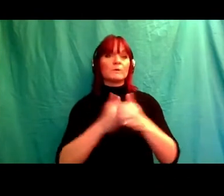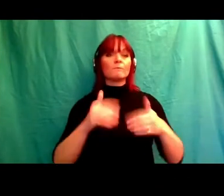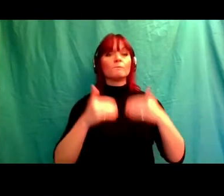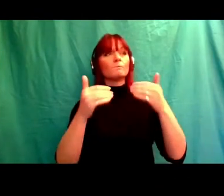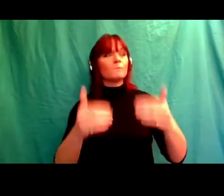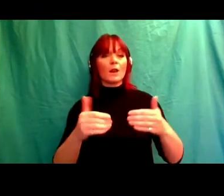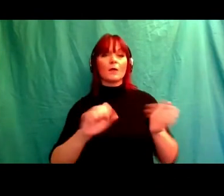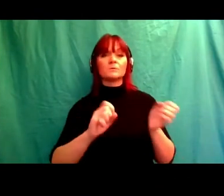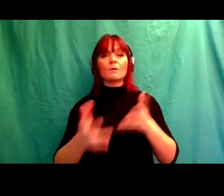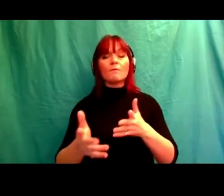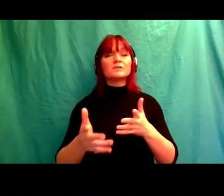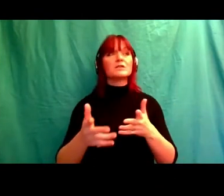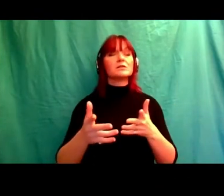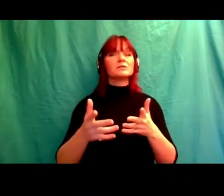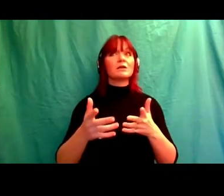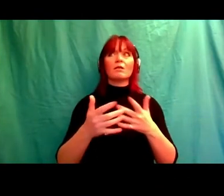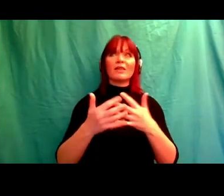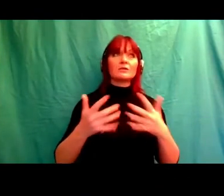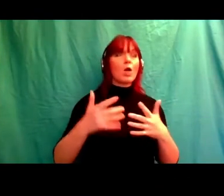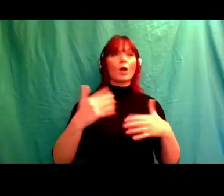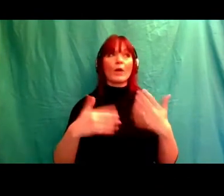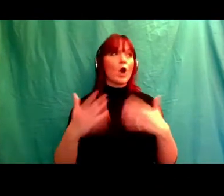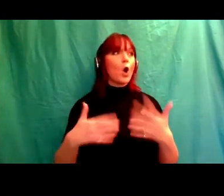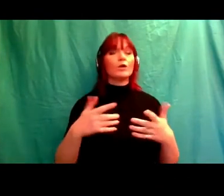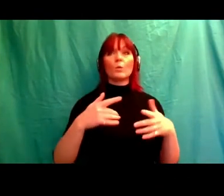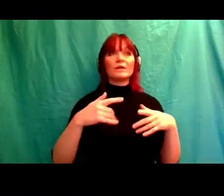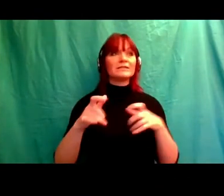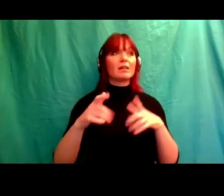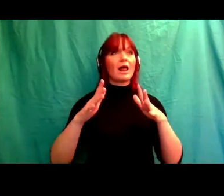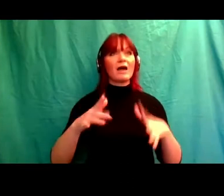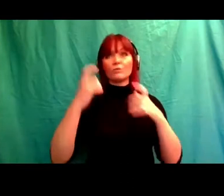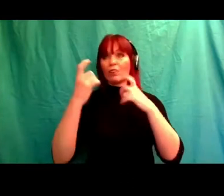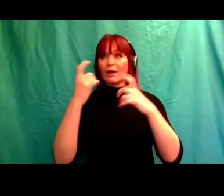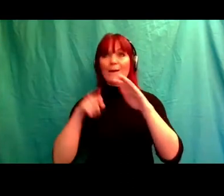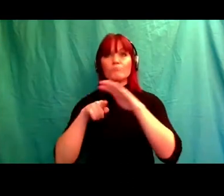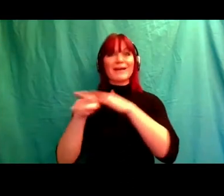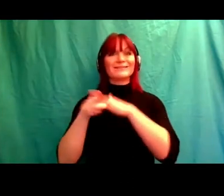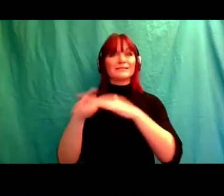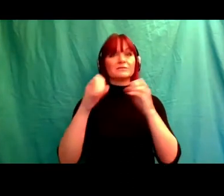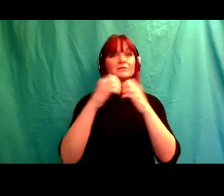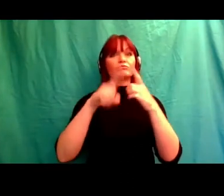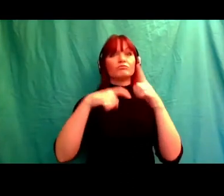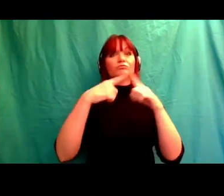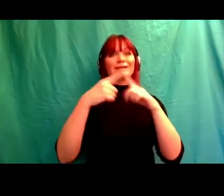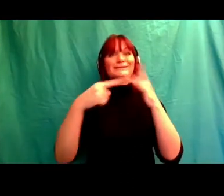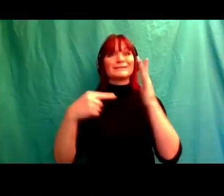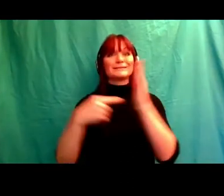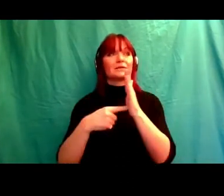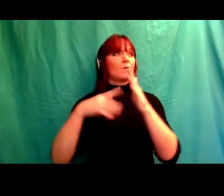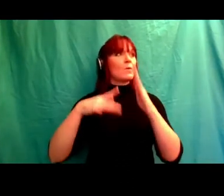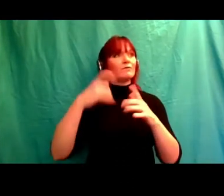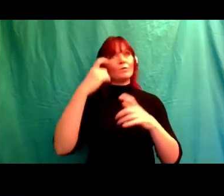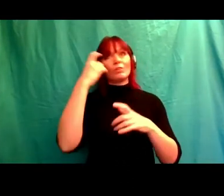role. There's a lot going on. We still have to keep some of our Brexit prep going. We have provided collaboratives